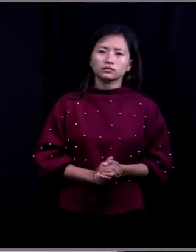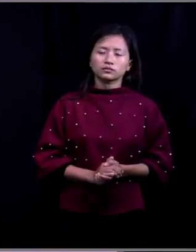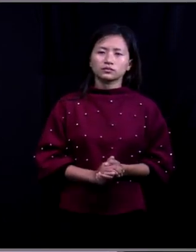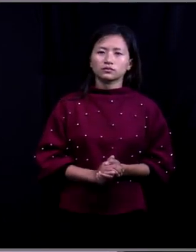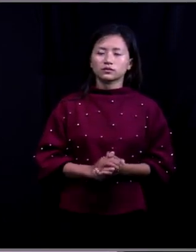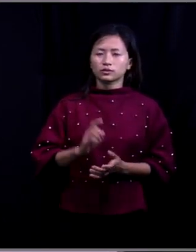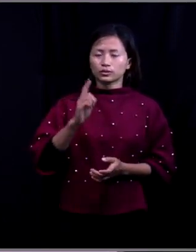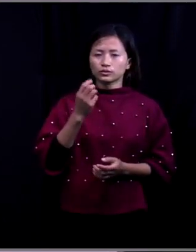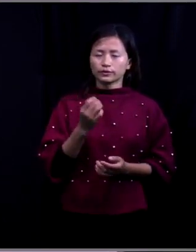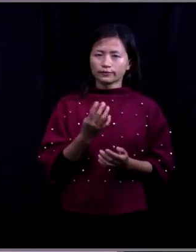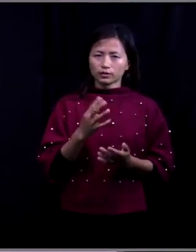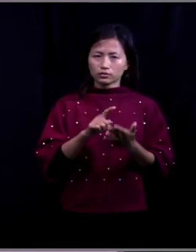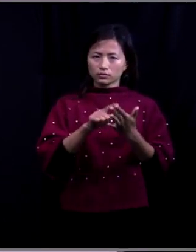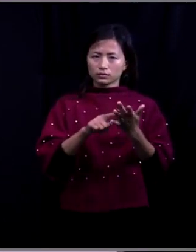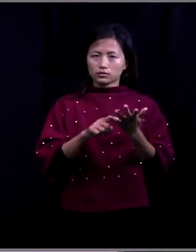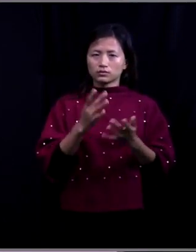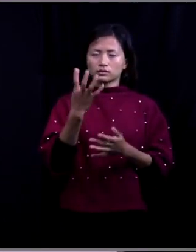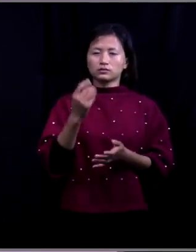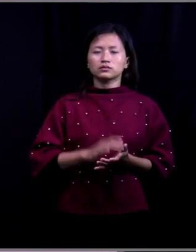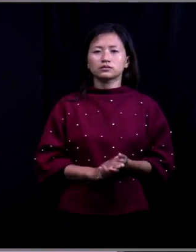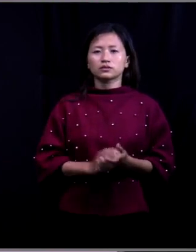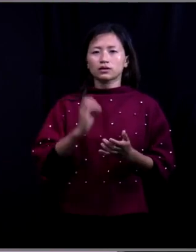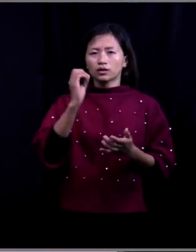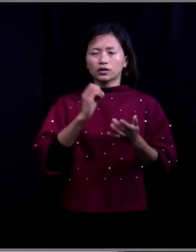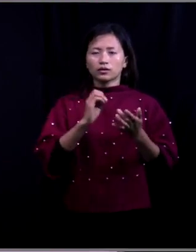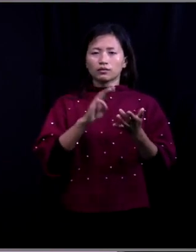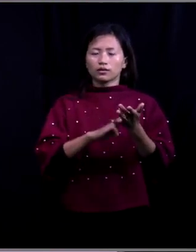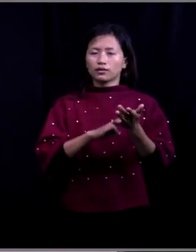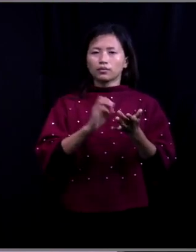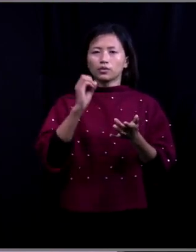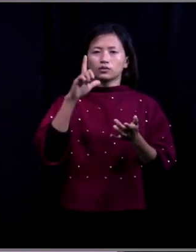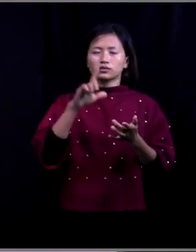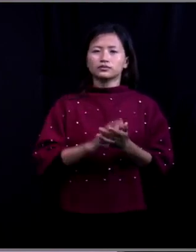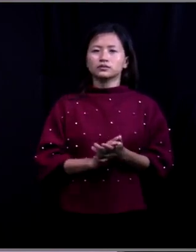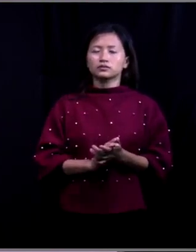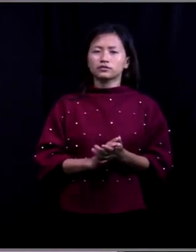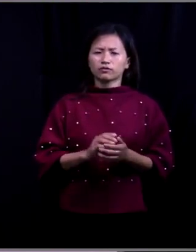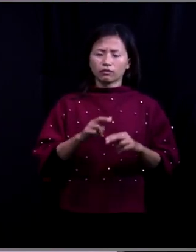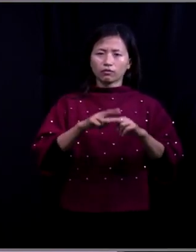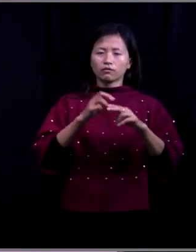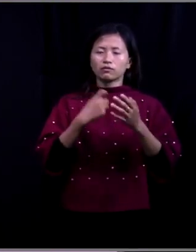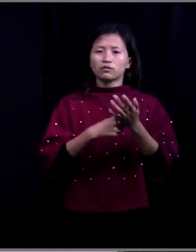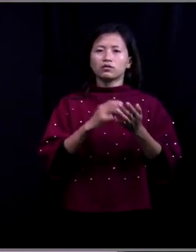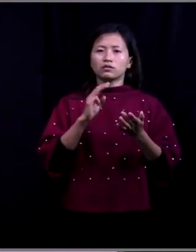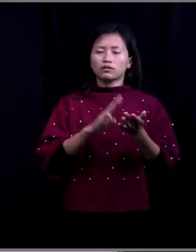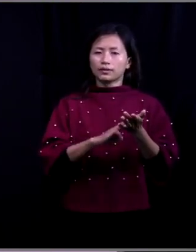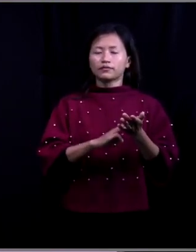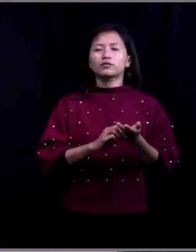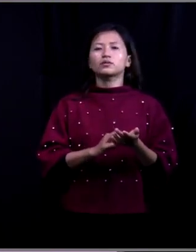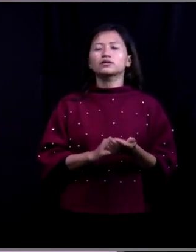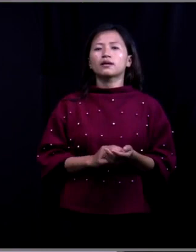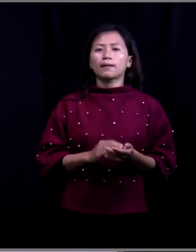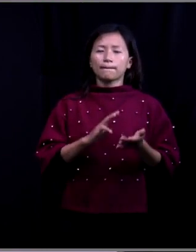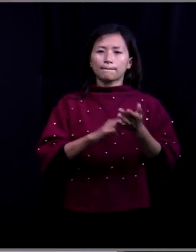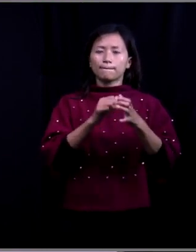Now, once we have calculated the molecular or formula mass of a compound, we can find out